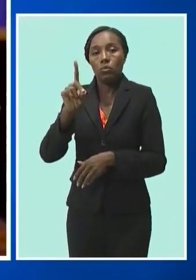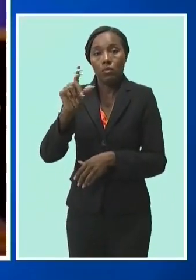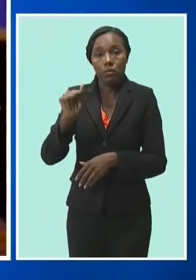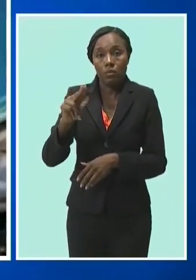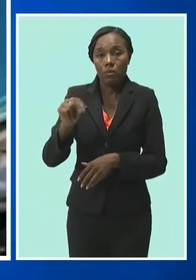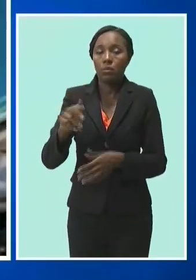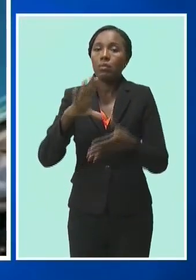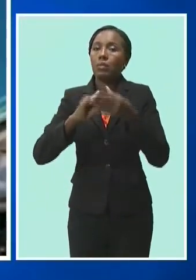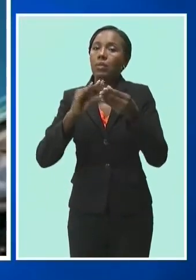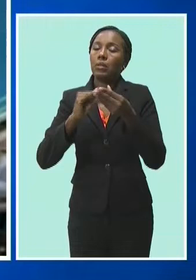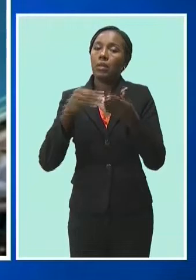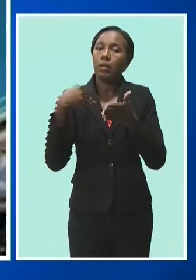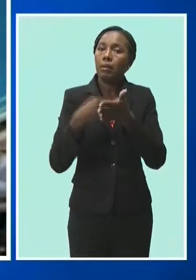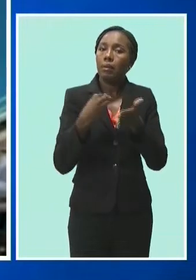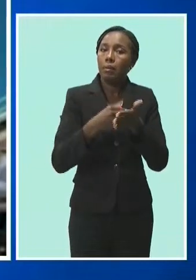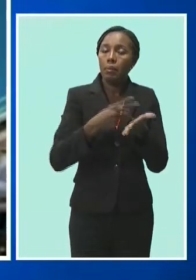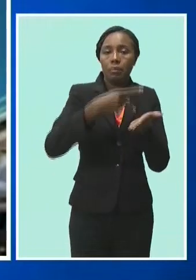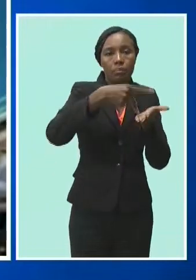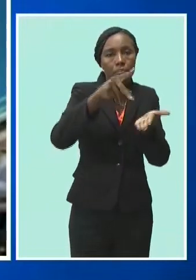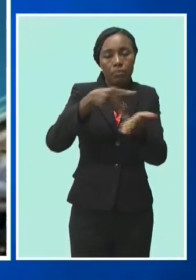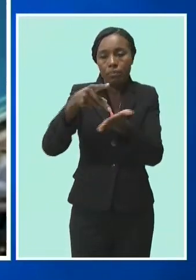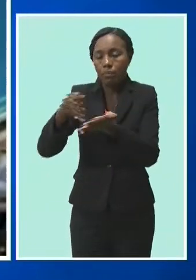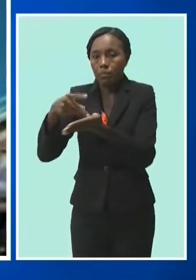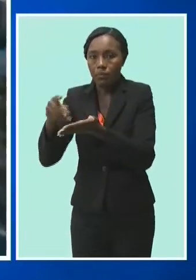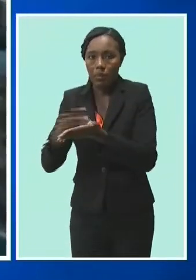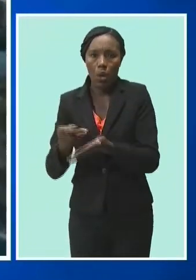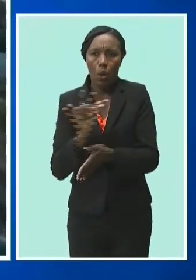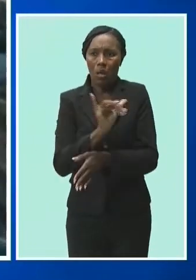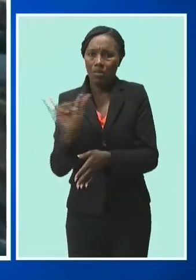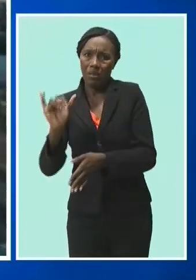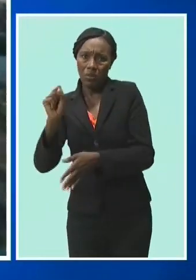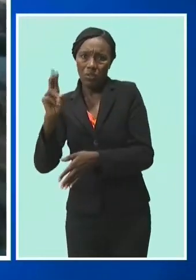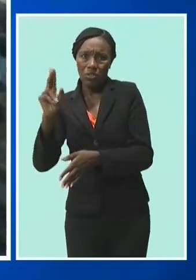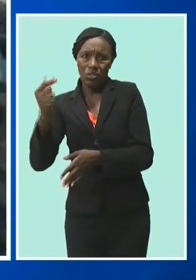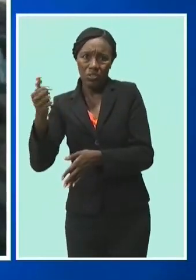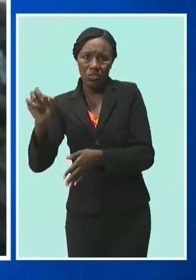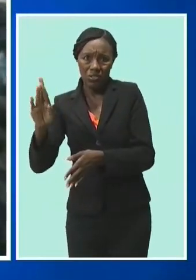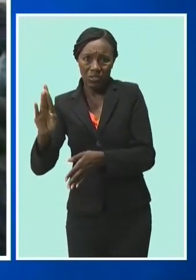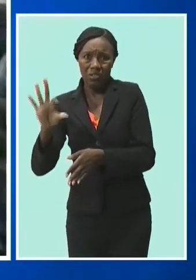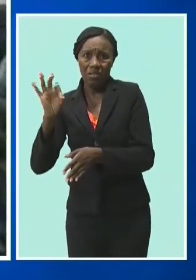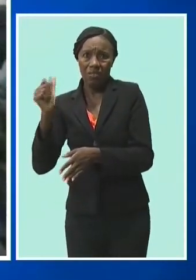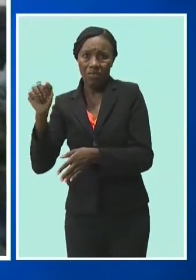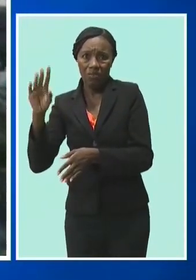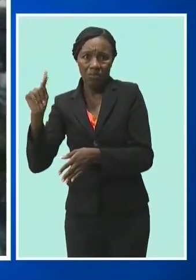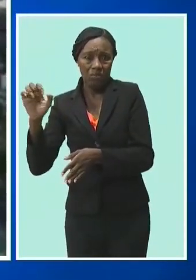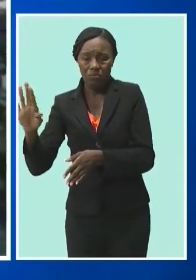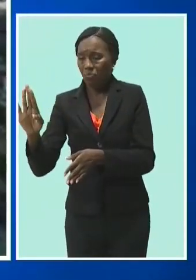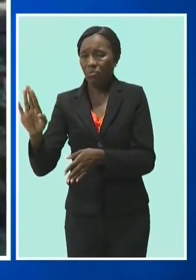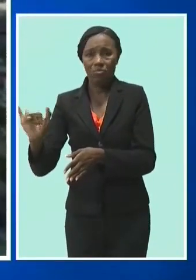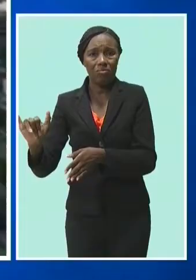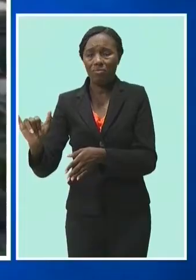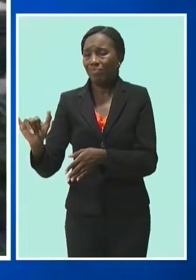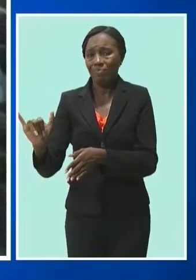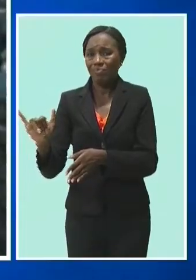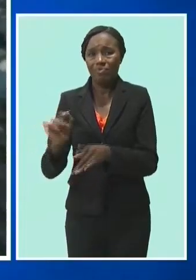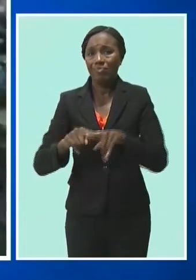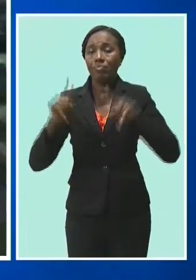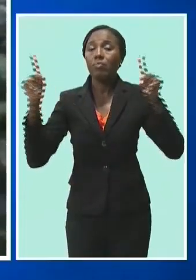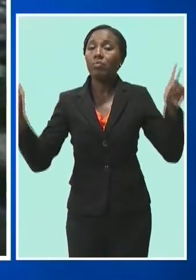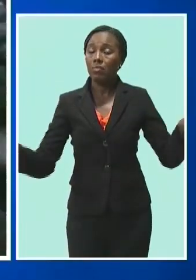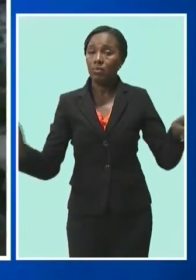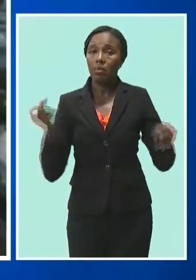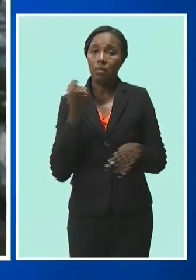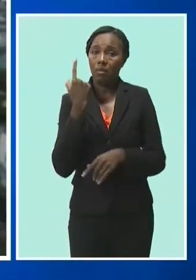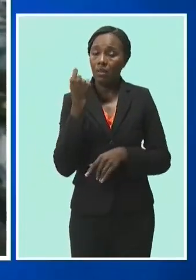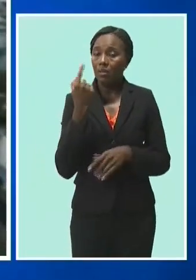expended on a project like that of the Skellen Sugar Factory. Apart from improvements in physical infrastructure across the country, the